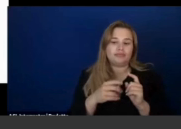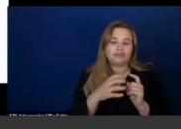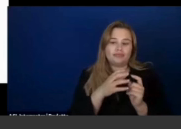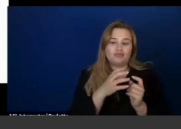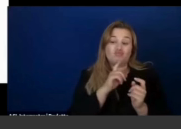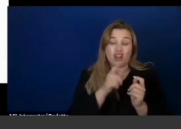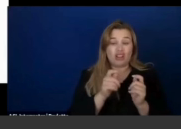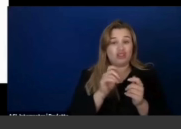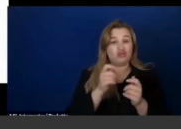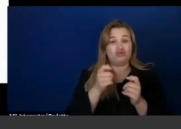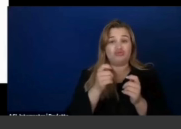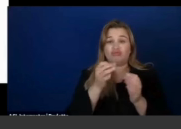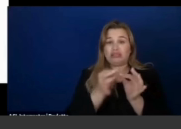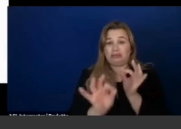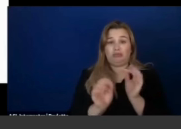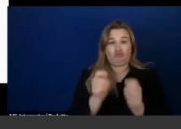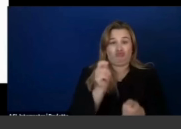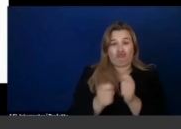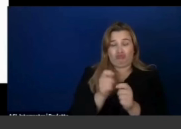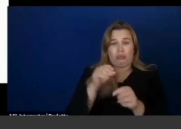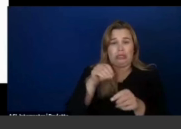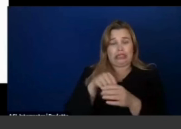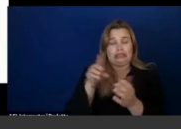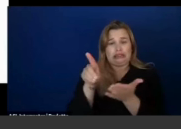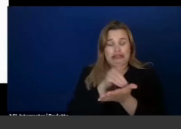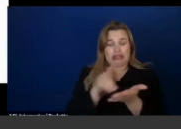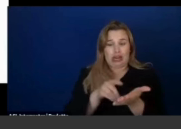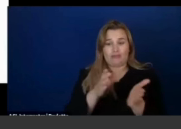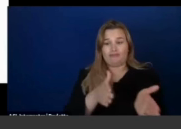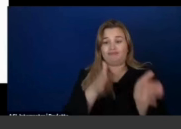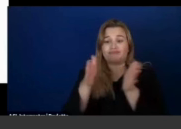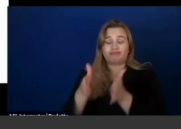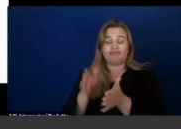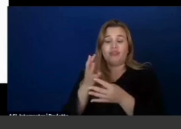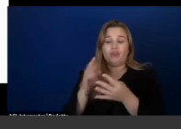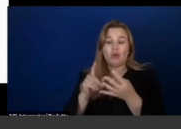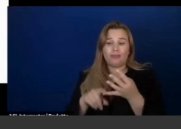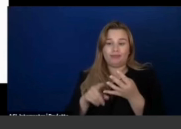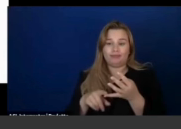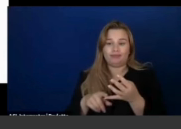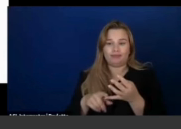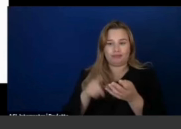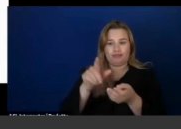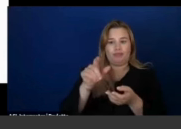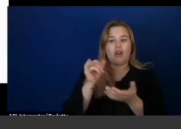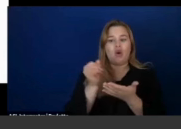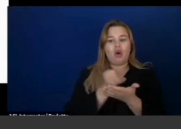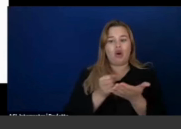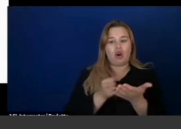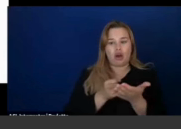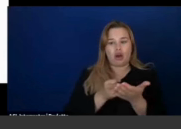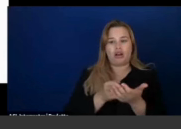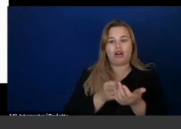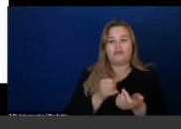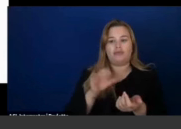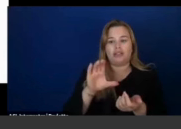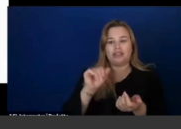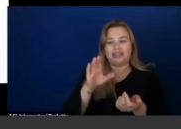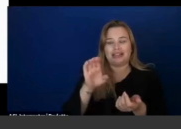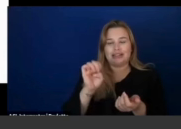in the arrangement of a design. In the fourth image, they're utilizing an art sculpture as a cane detectable